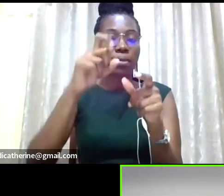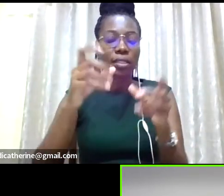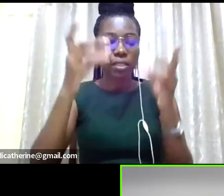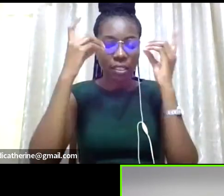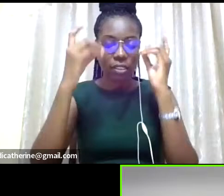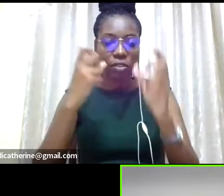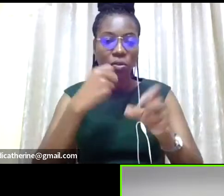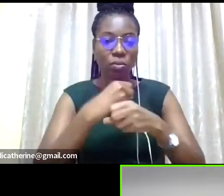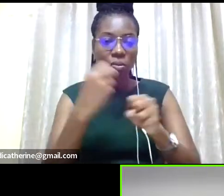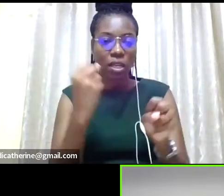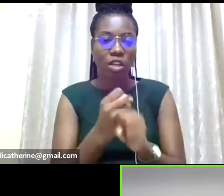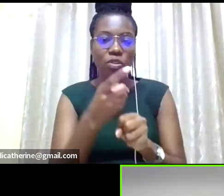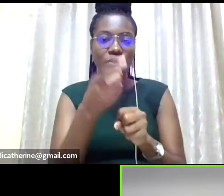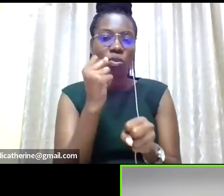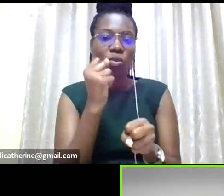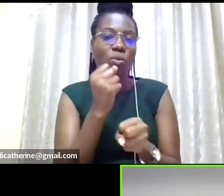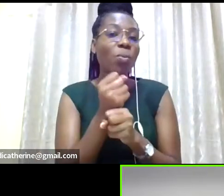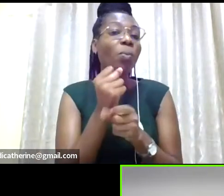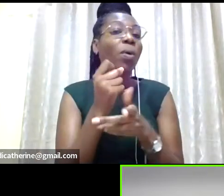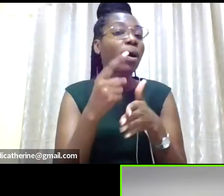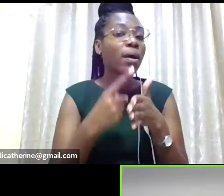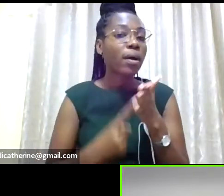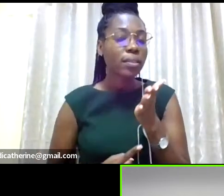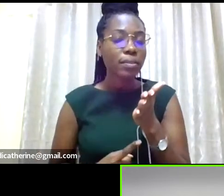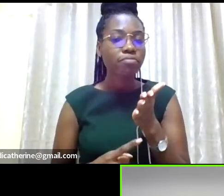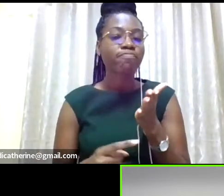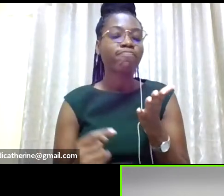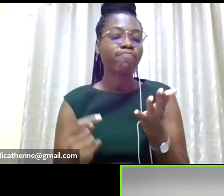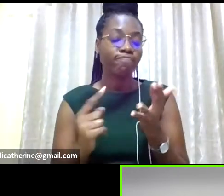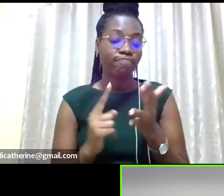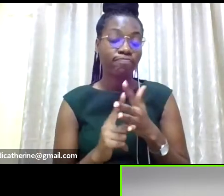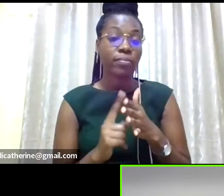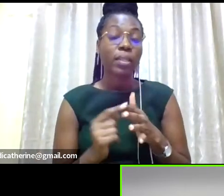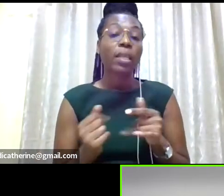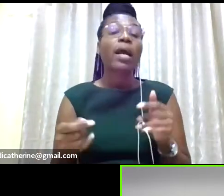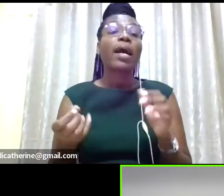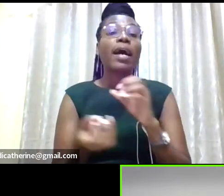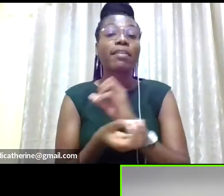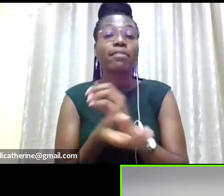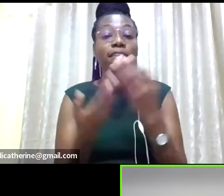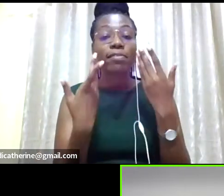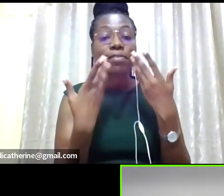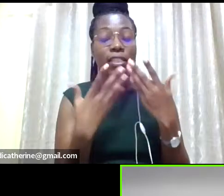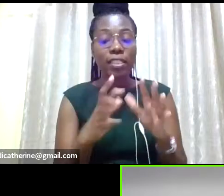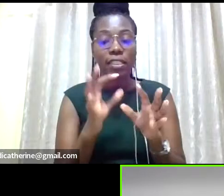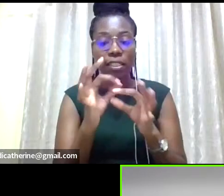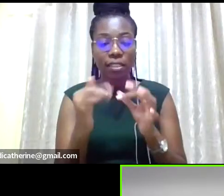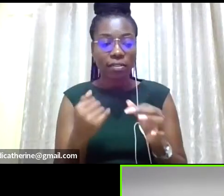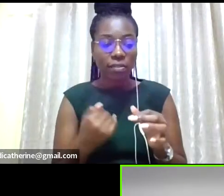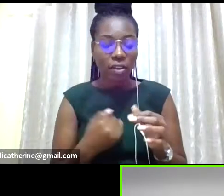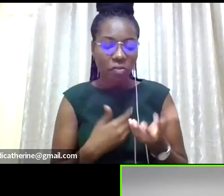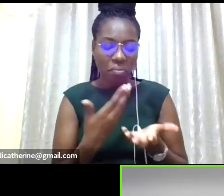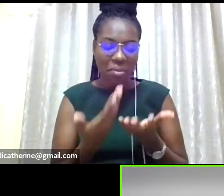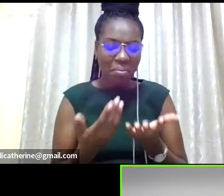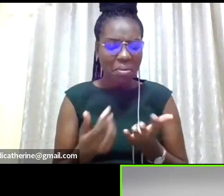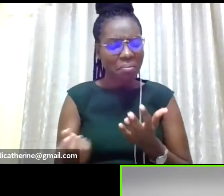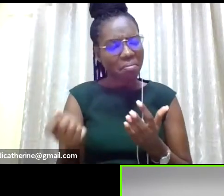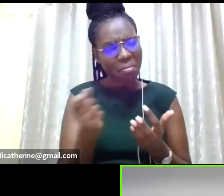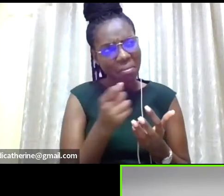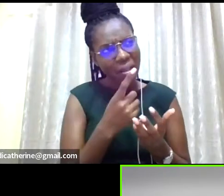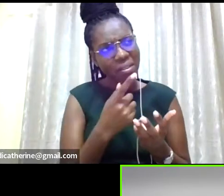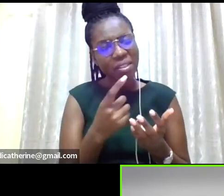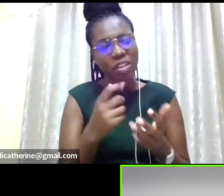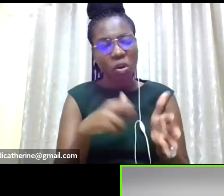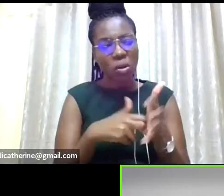Of course, he has also advised that in cases where there is a month to go on their contract, instead of